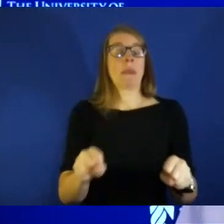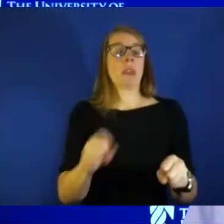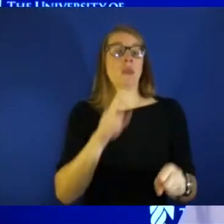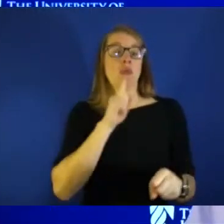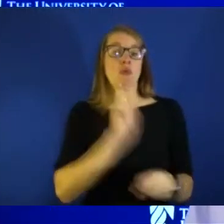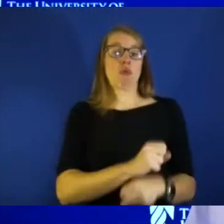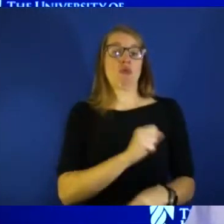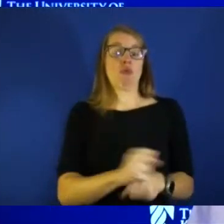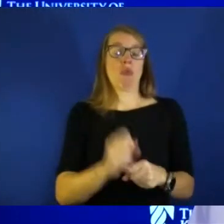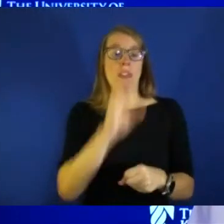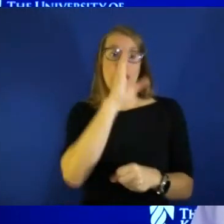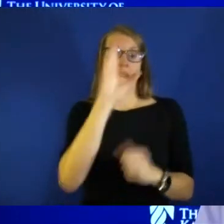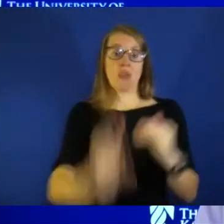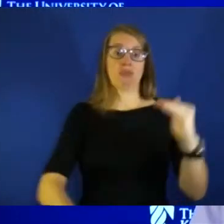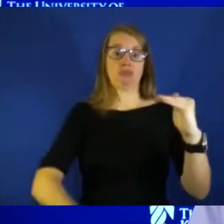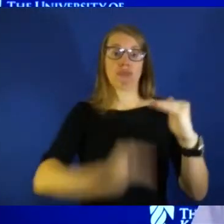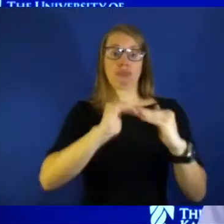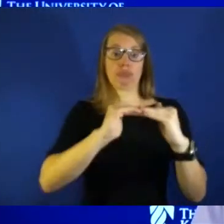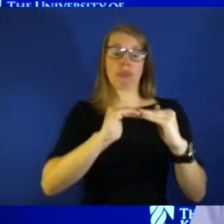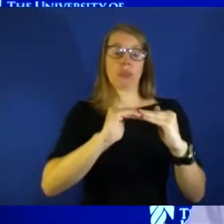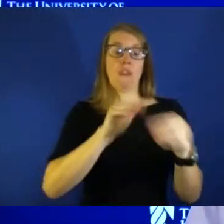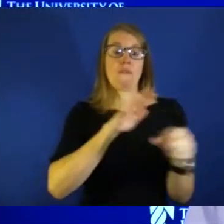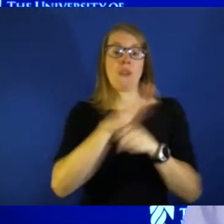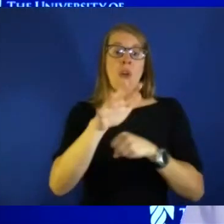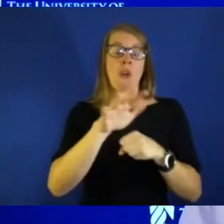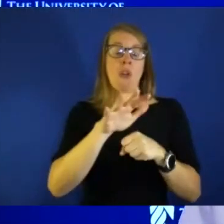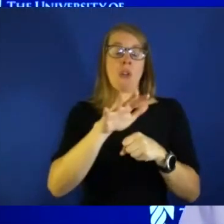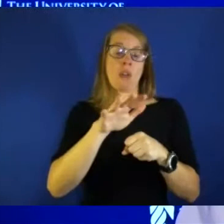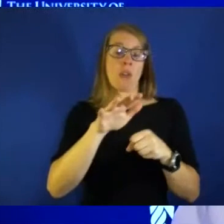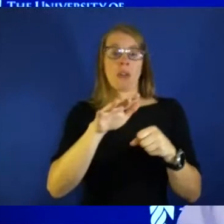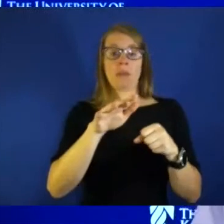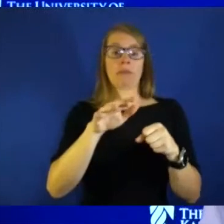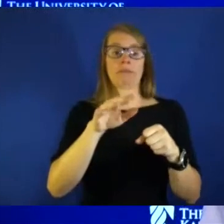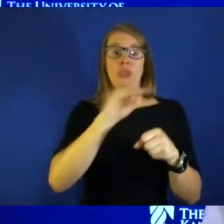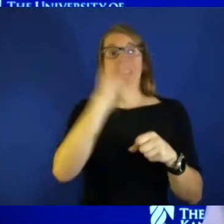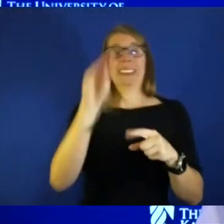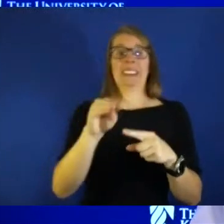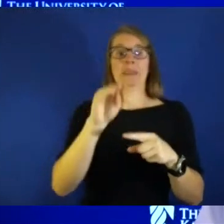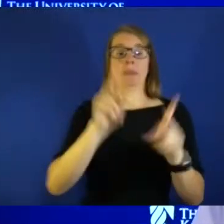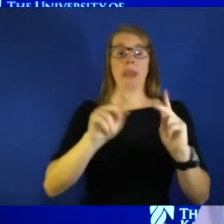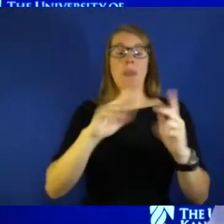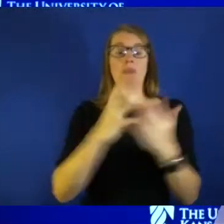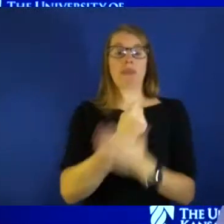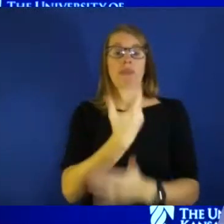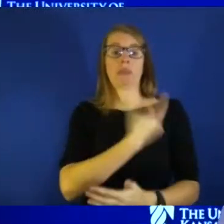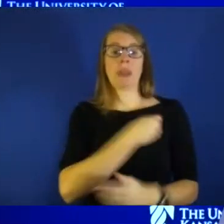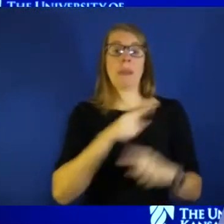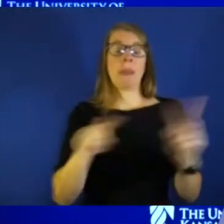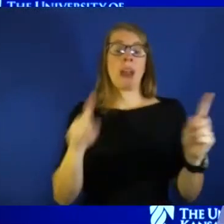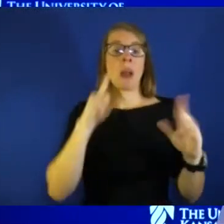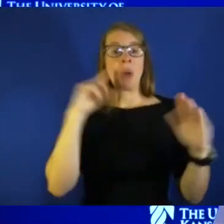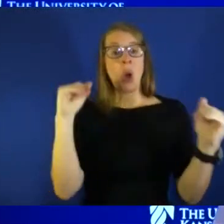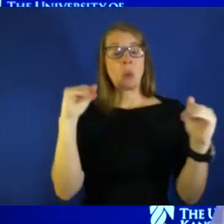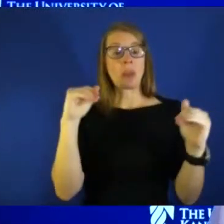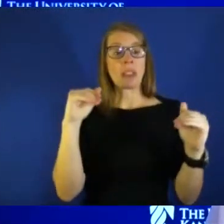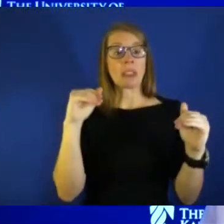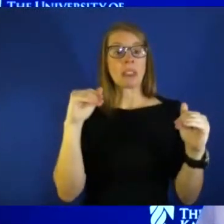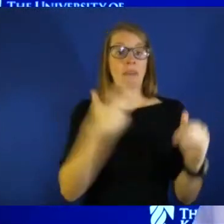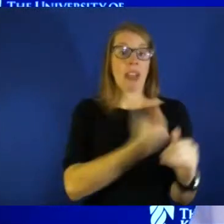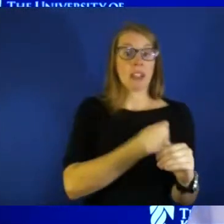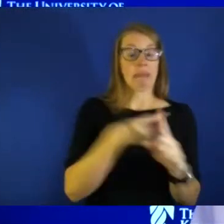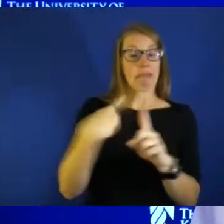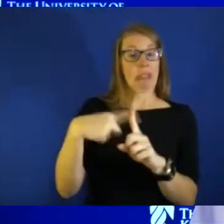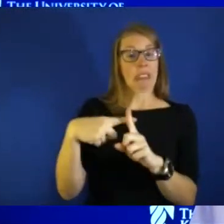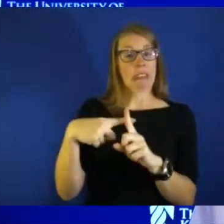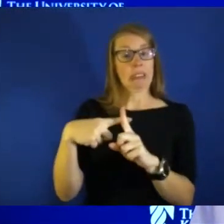that full amount of vaccinated, but hopefully vaccinated plus some little or minor immunity